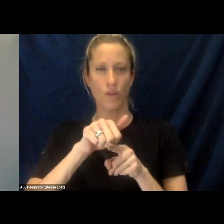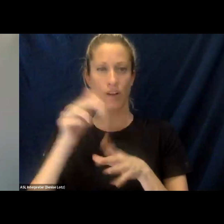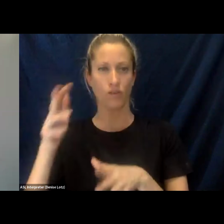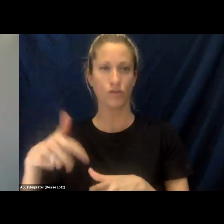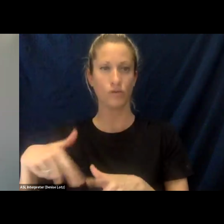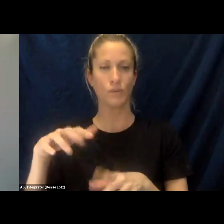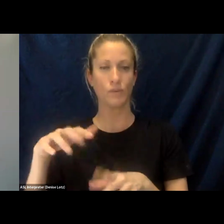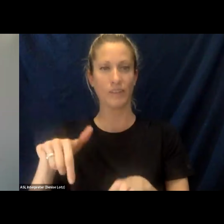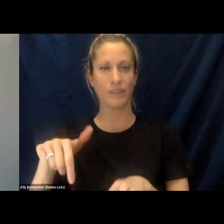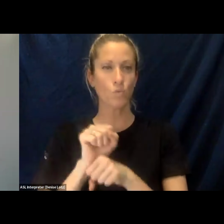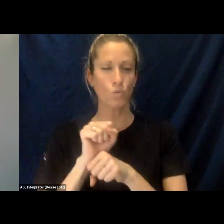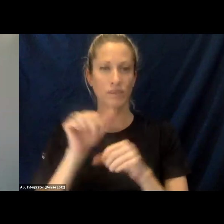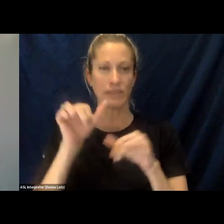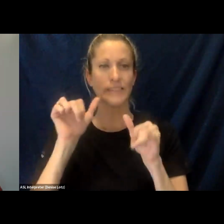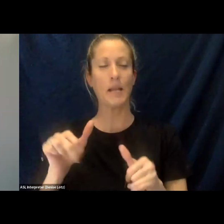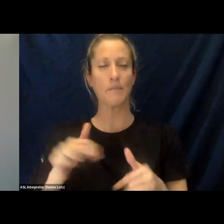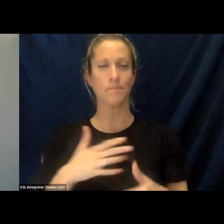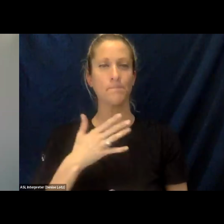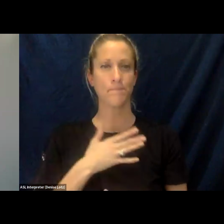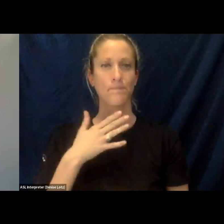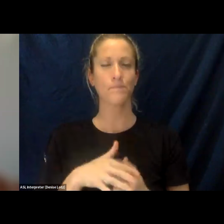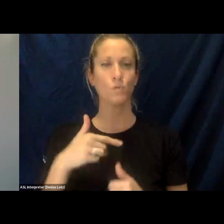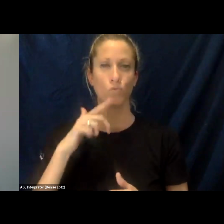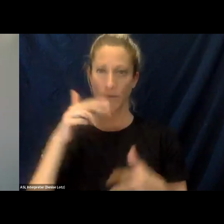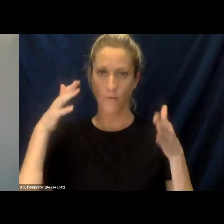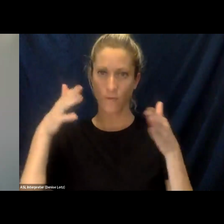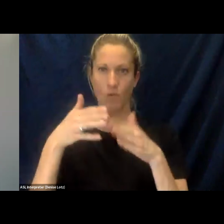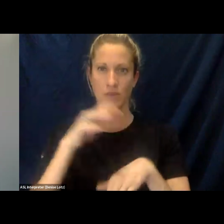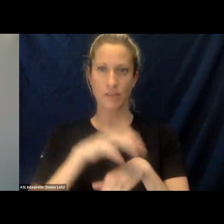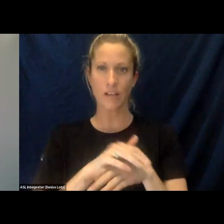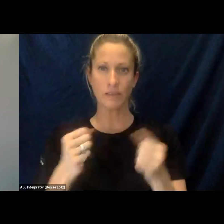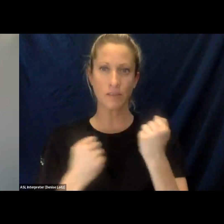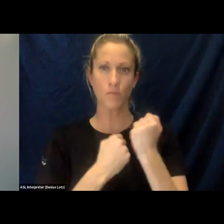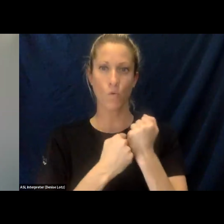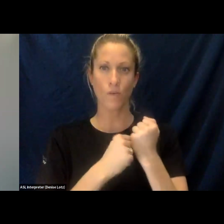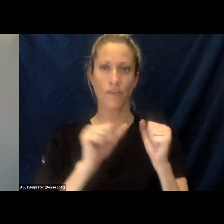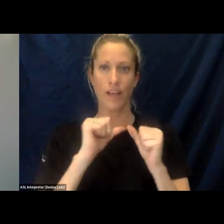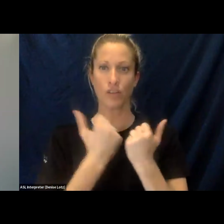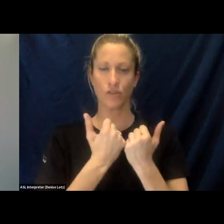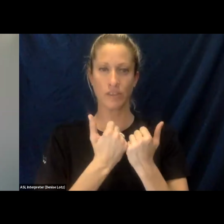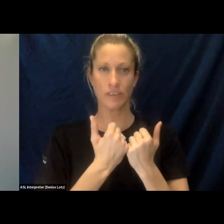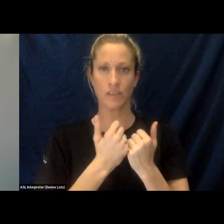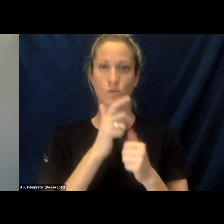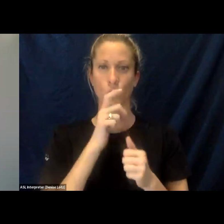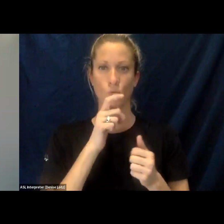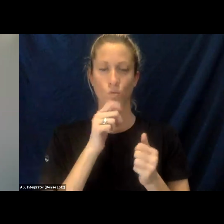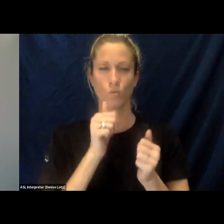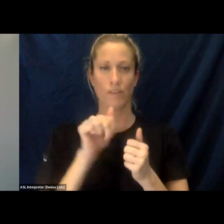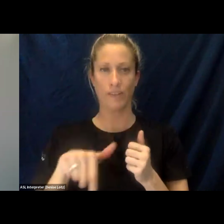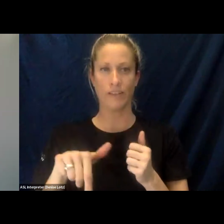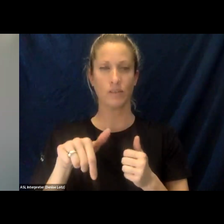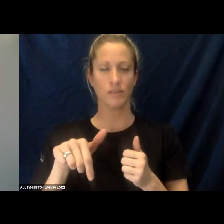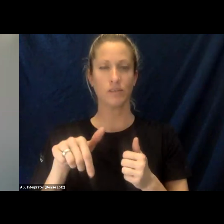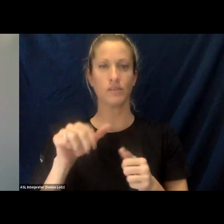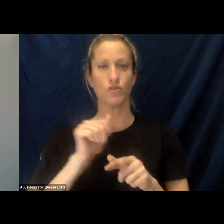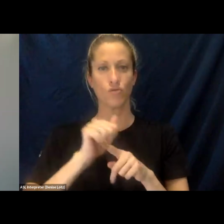and get that same gratification. So really focusing in on supporting the agencies who are on the ground doing the work, training their